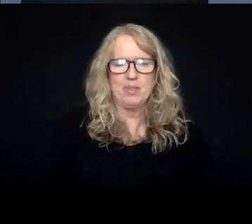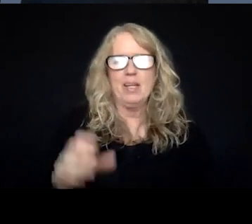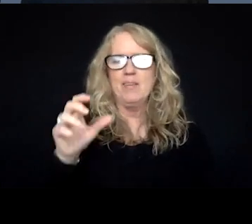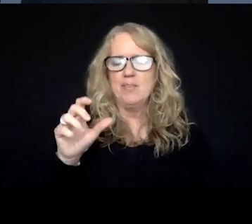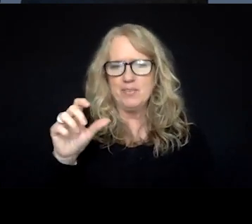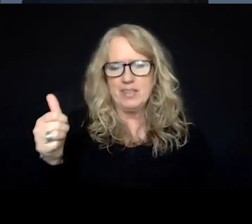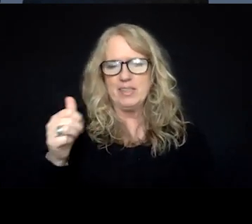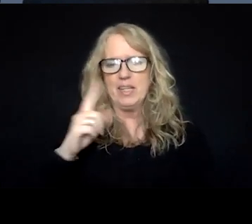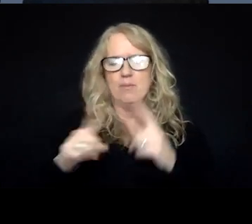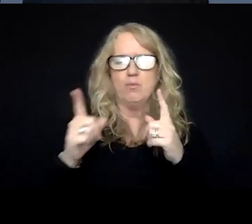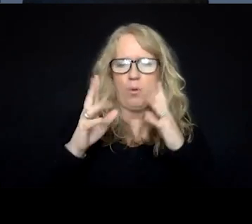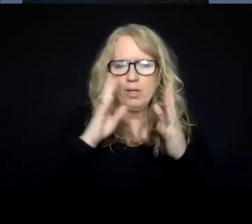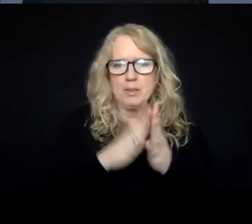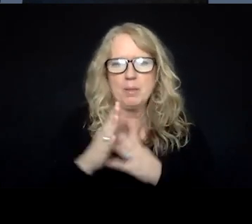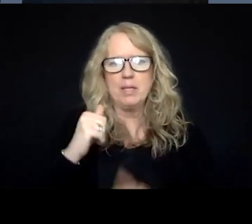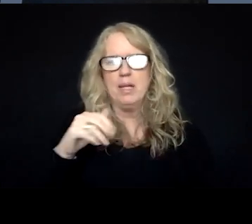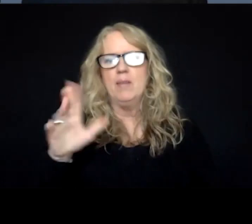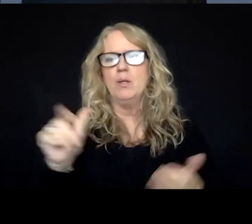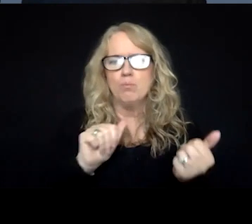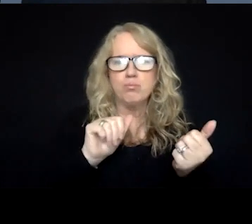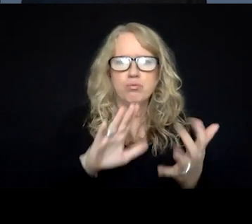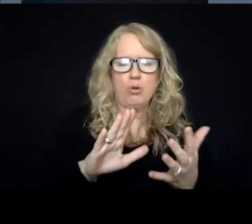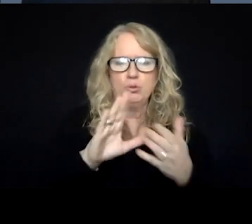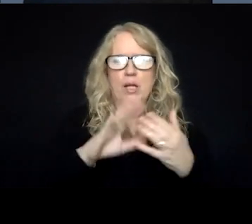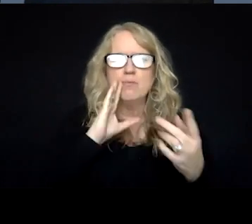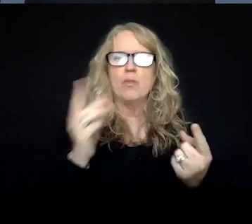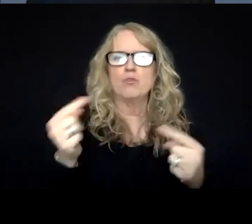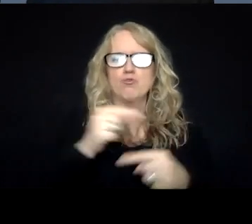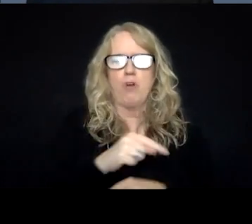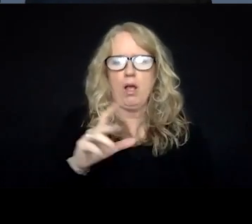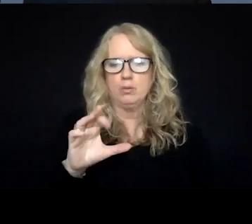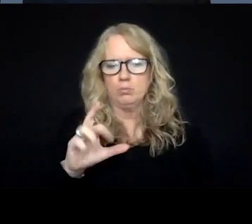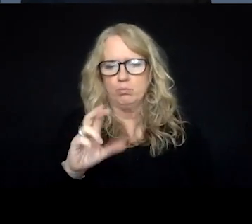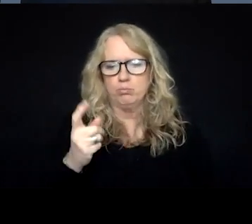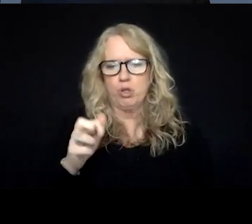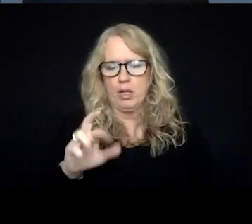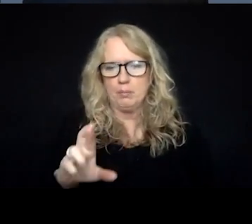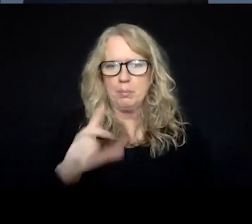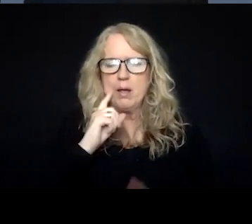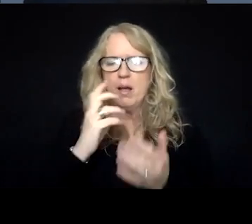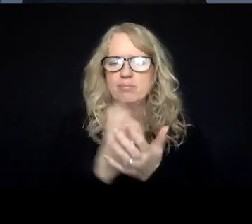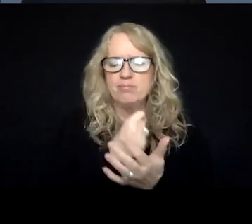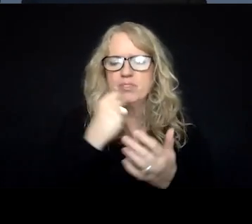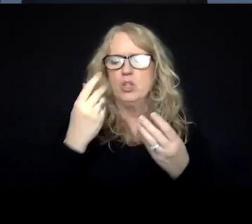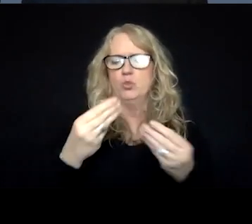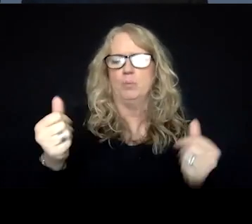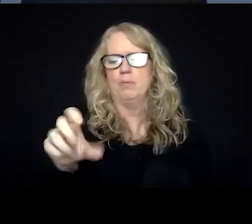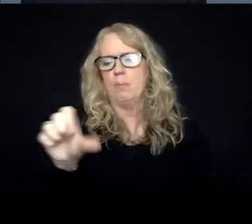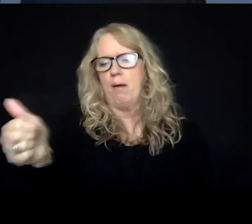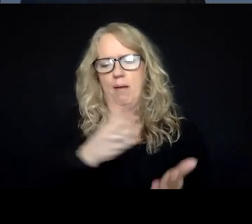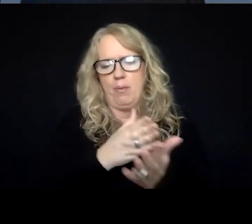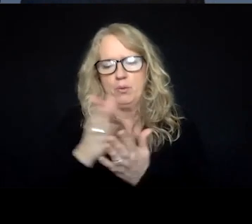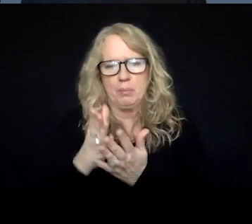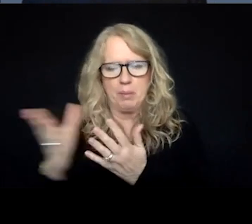faces of innovation describe the third approach as the cross-pollinator. And the key is leveraging solutions from other disciplines and hiring